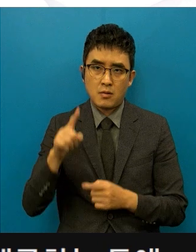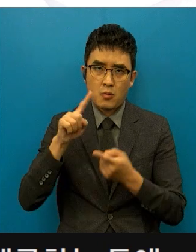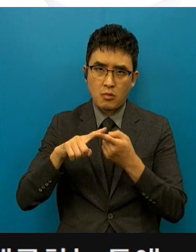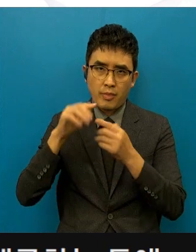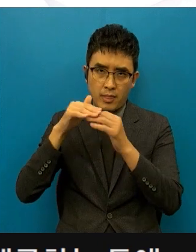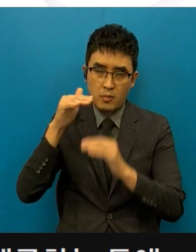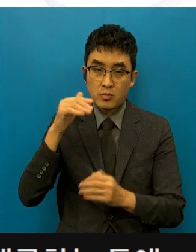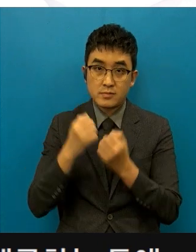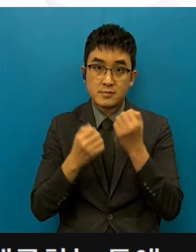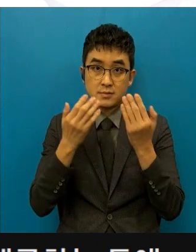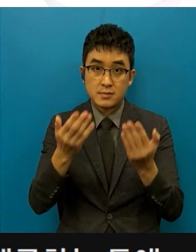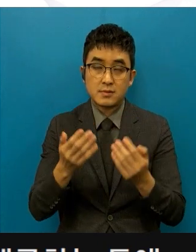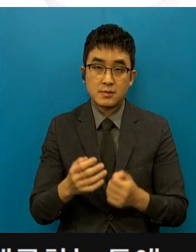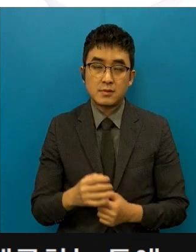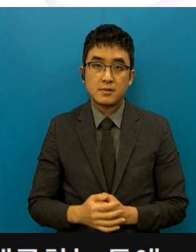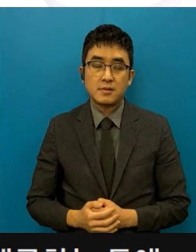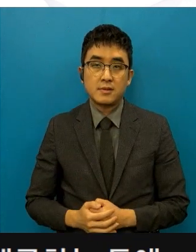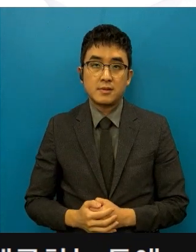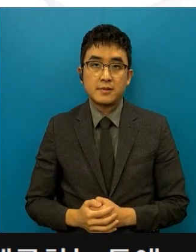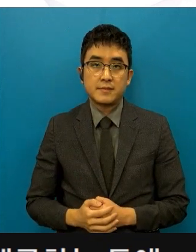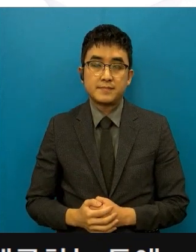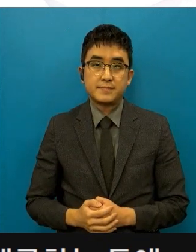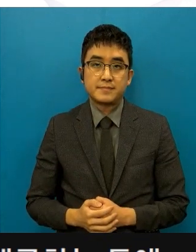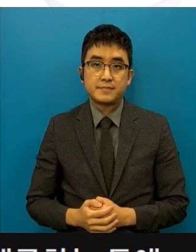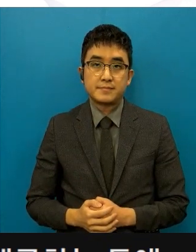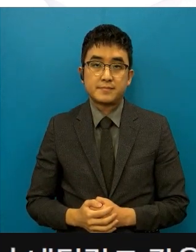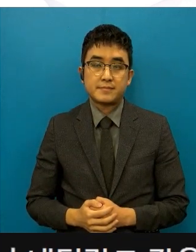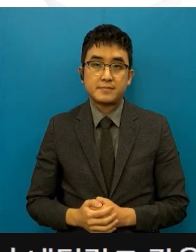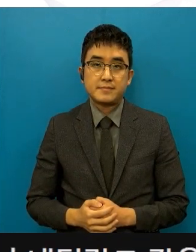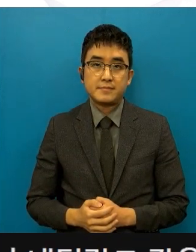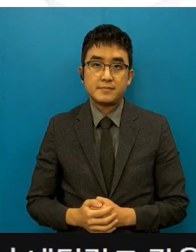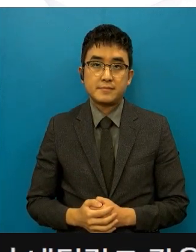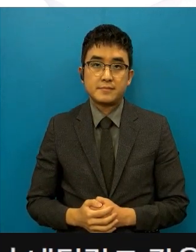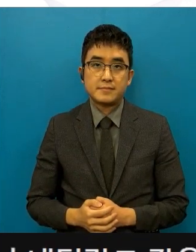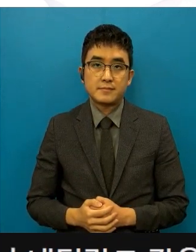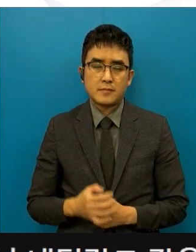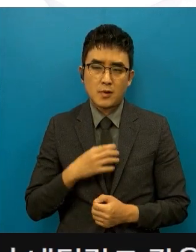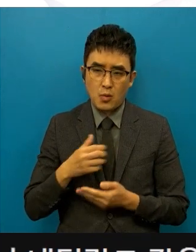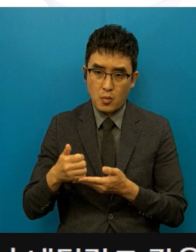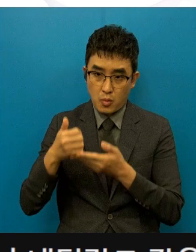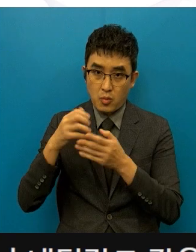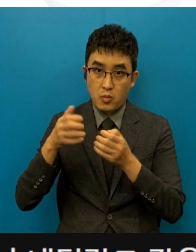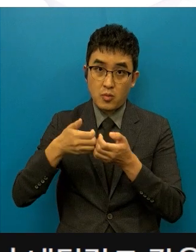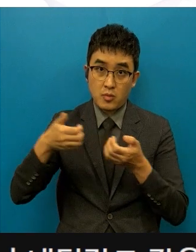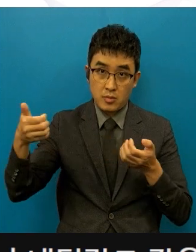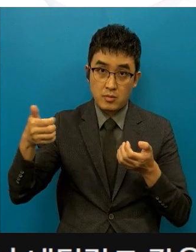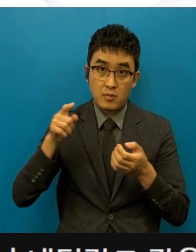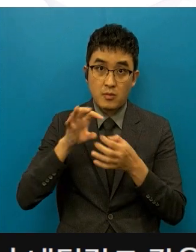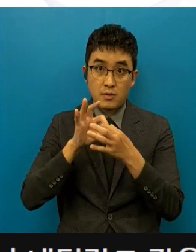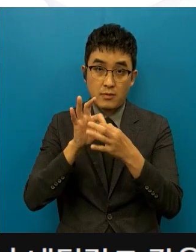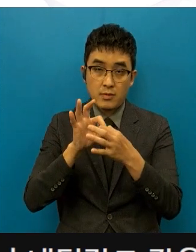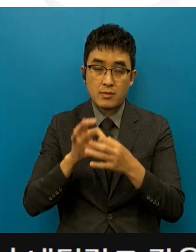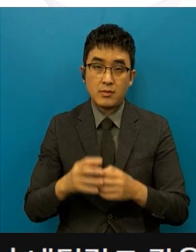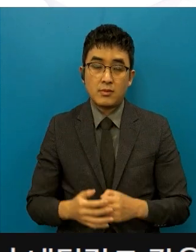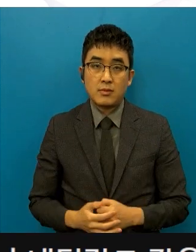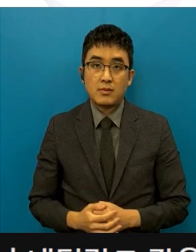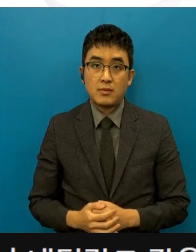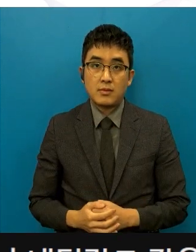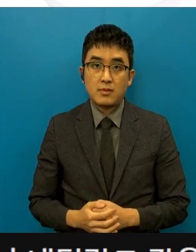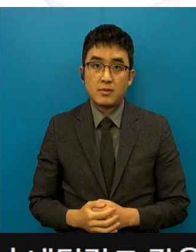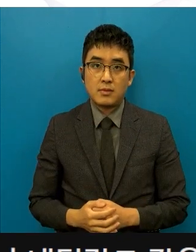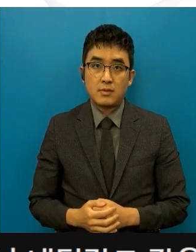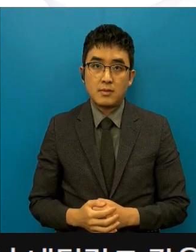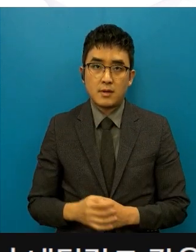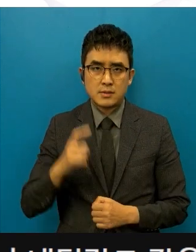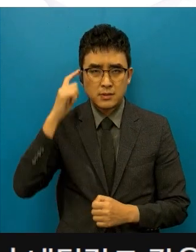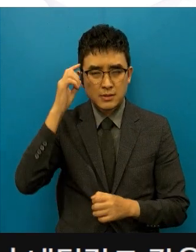die. And surely being the European perspective, I will then talk about the right to die under the European Convention of Human